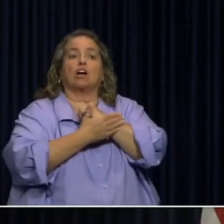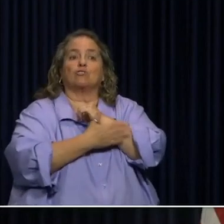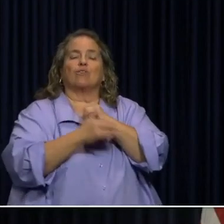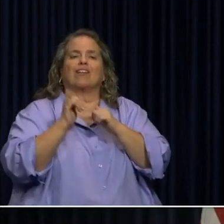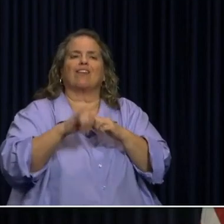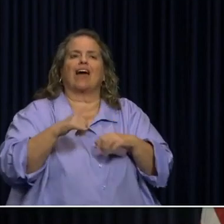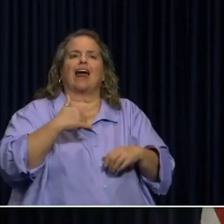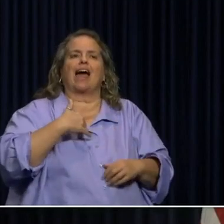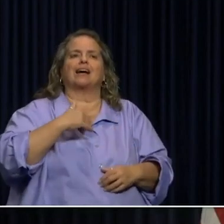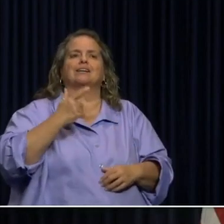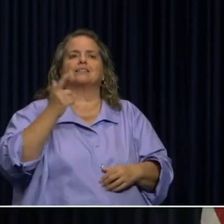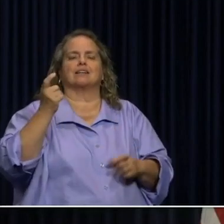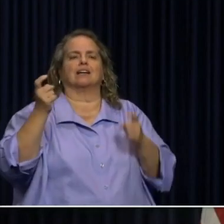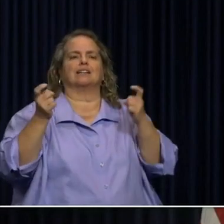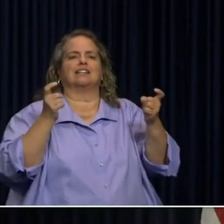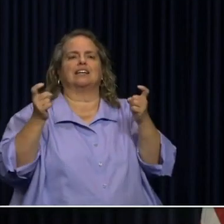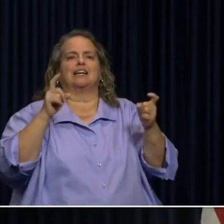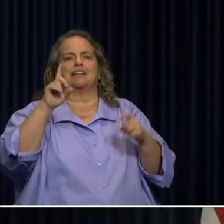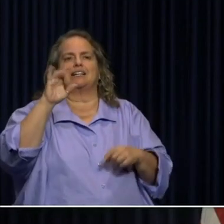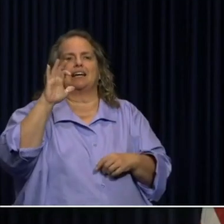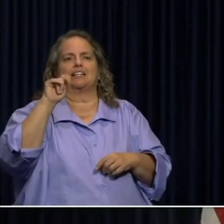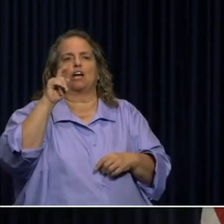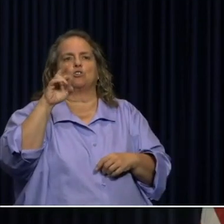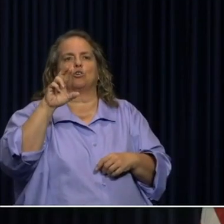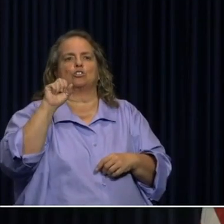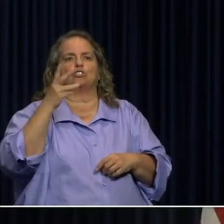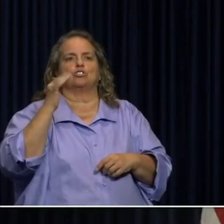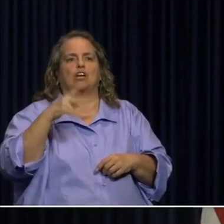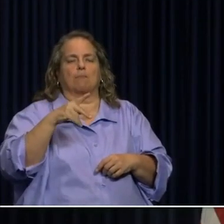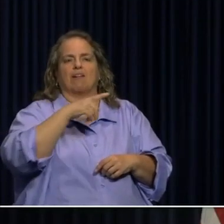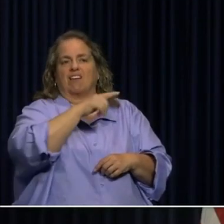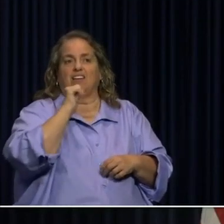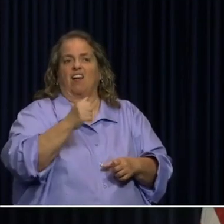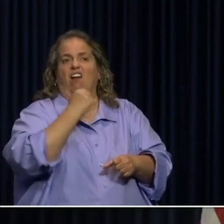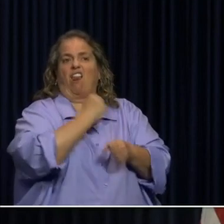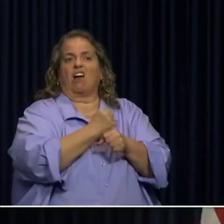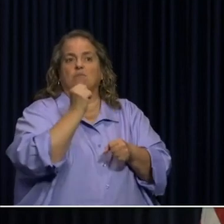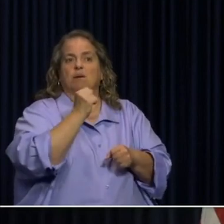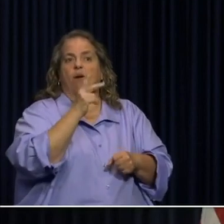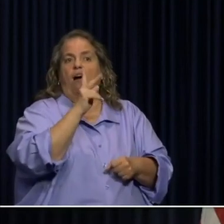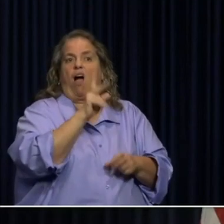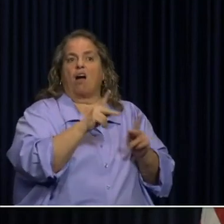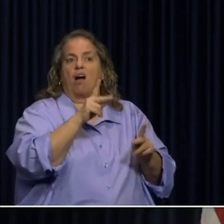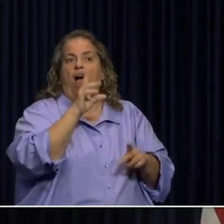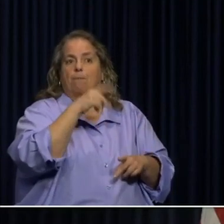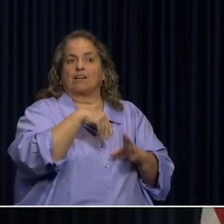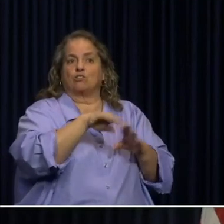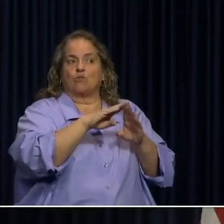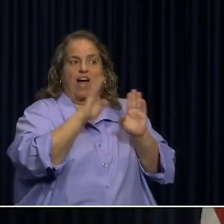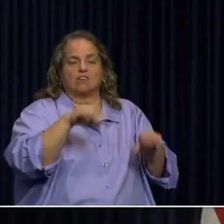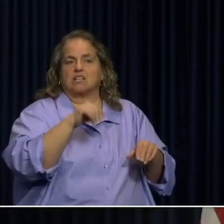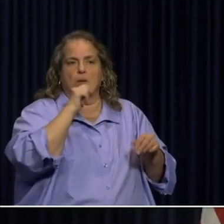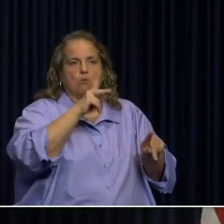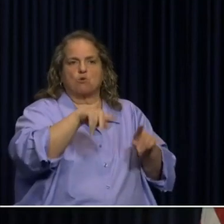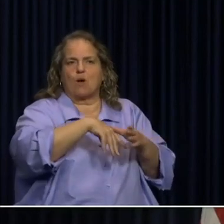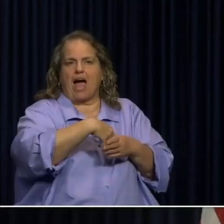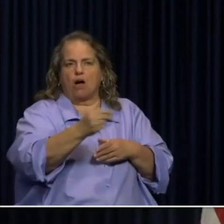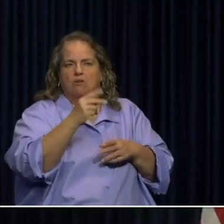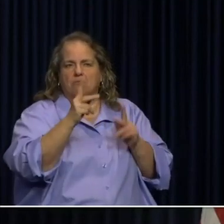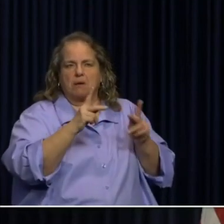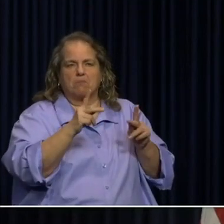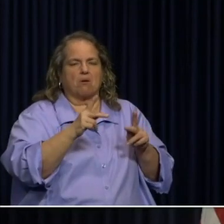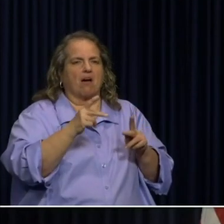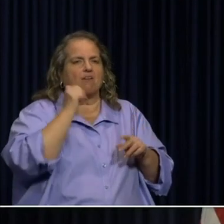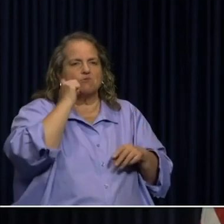authoritarian government where they can lock everybody in their house and only allow you to go out for a certain period of time every day